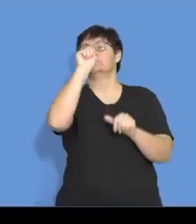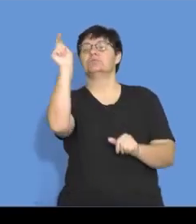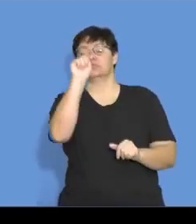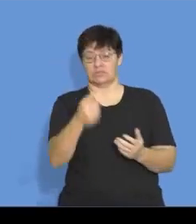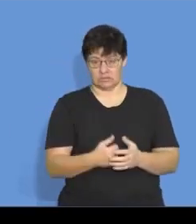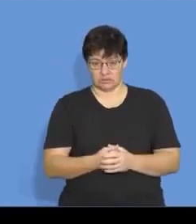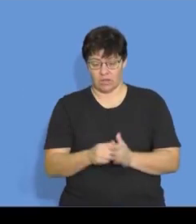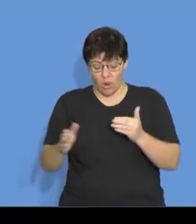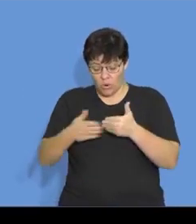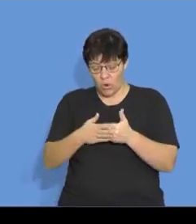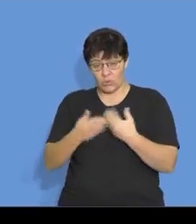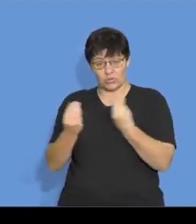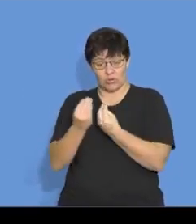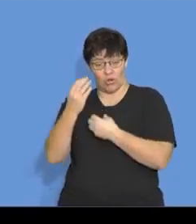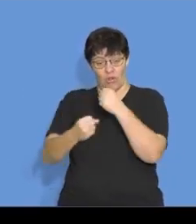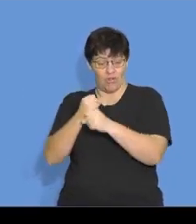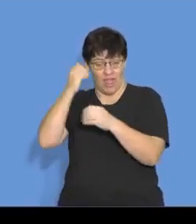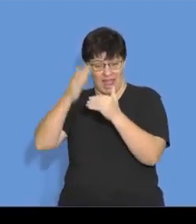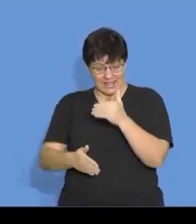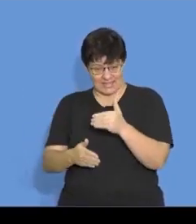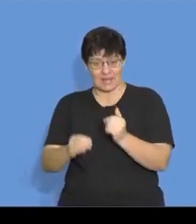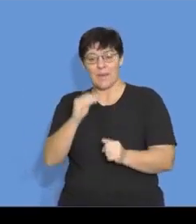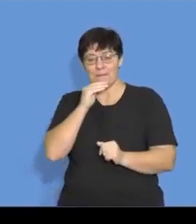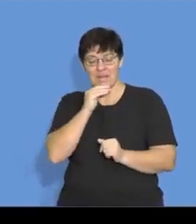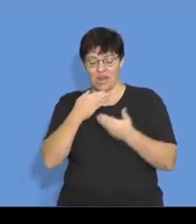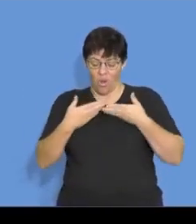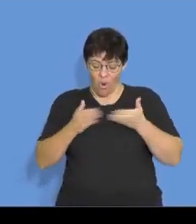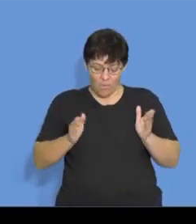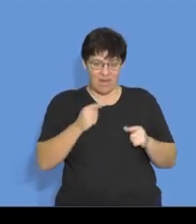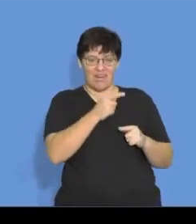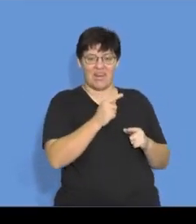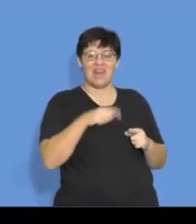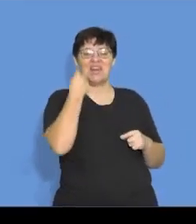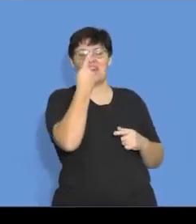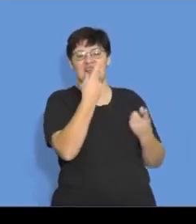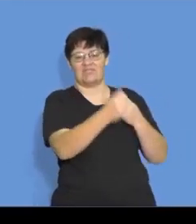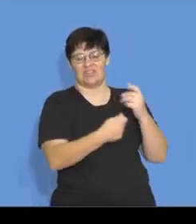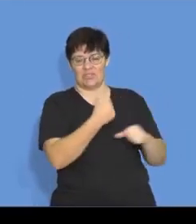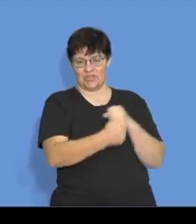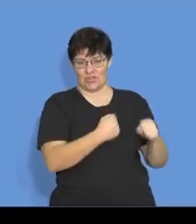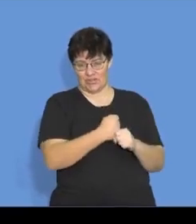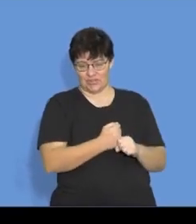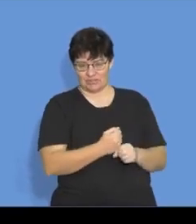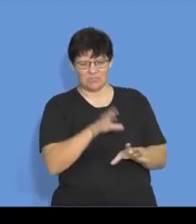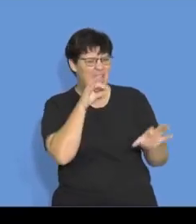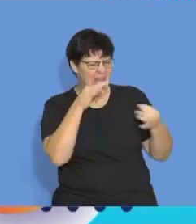stock at the end of the year becomes the opening stock at the beginning of the next year. Let me